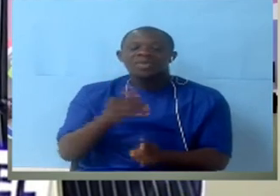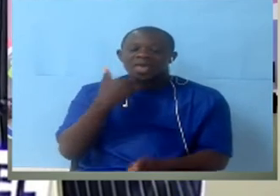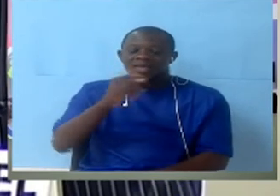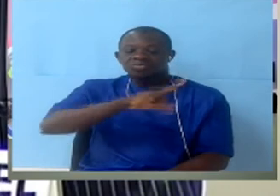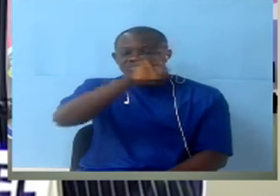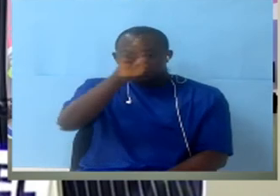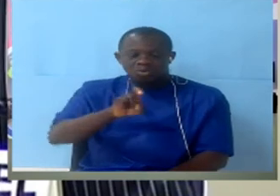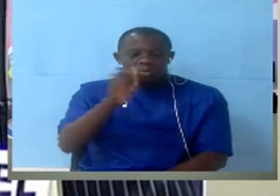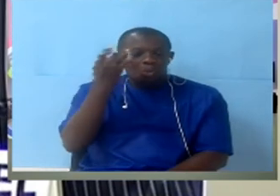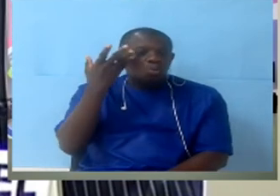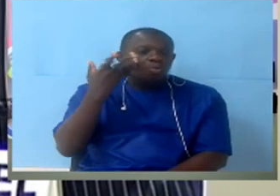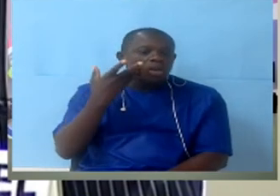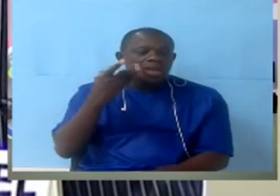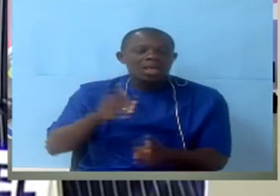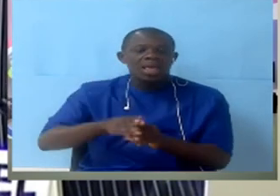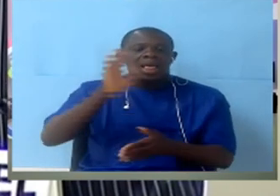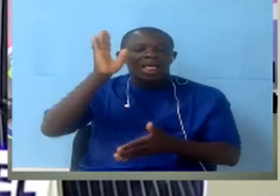is